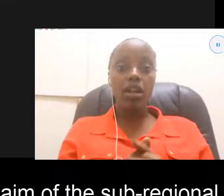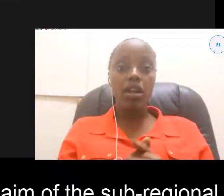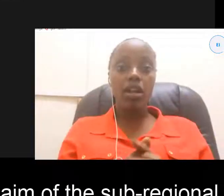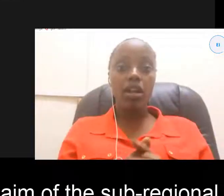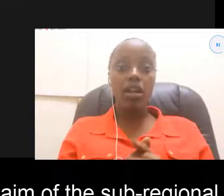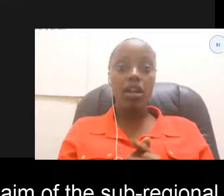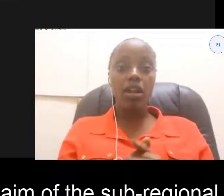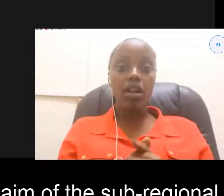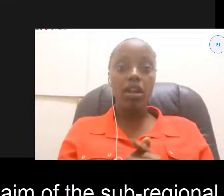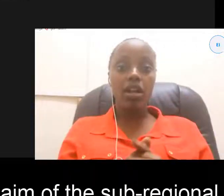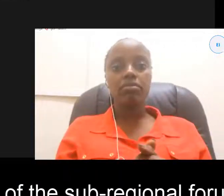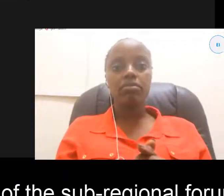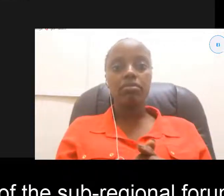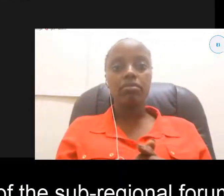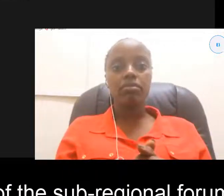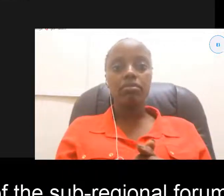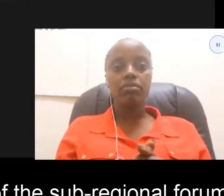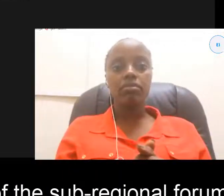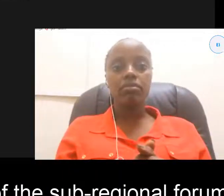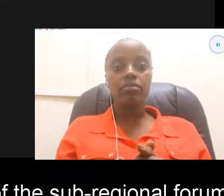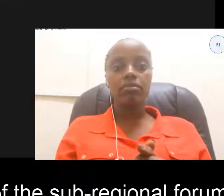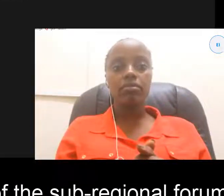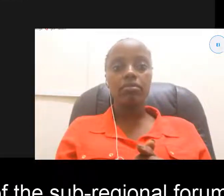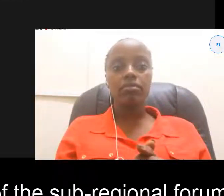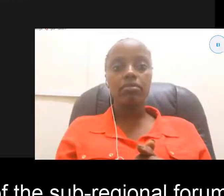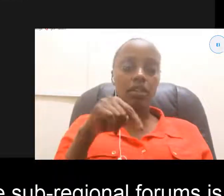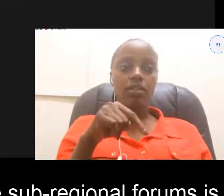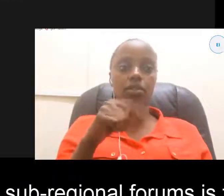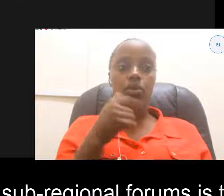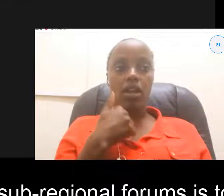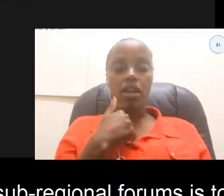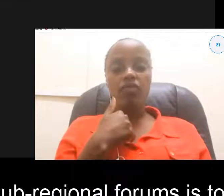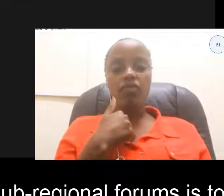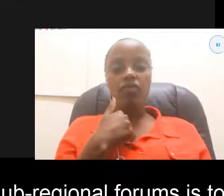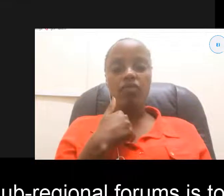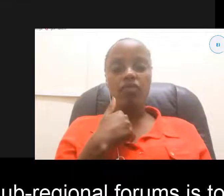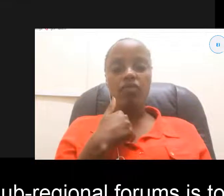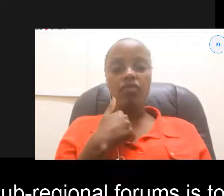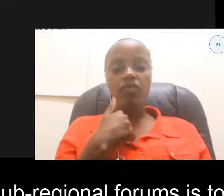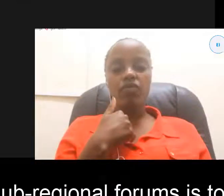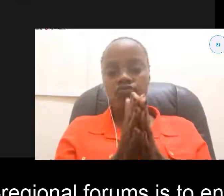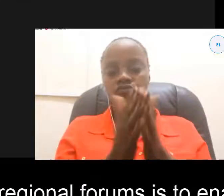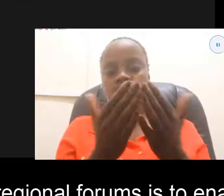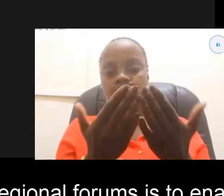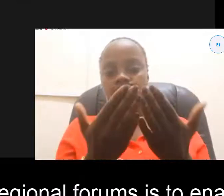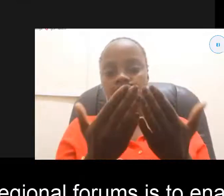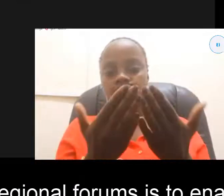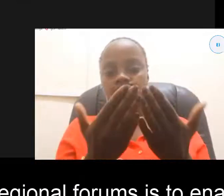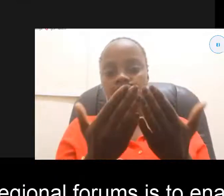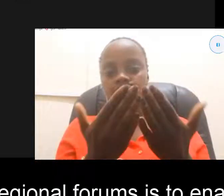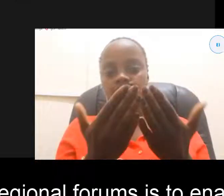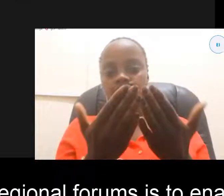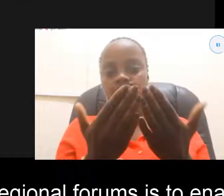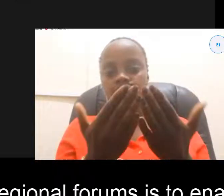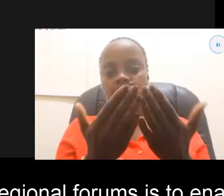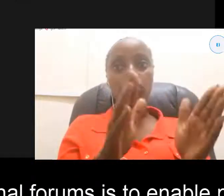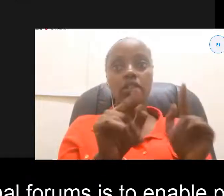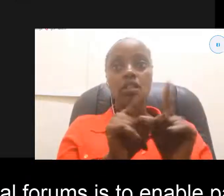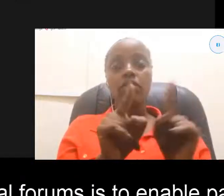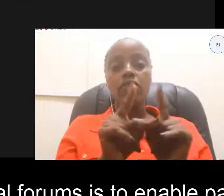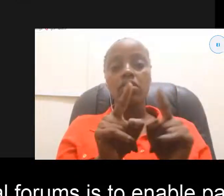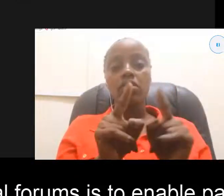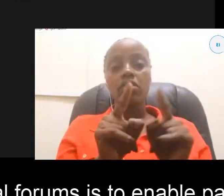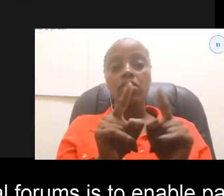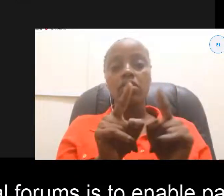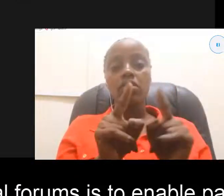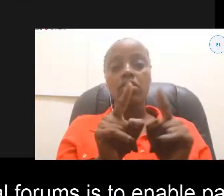And we look for more opportunities to exchange and work